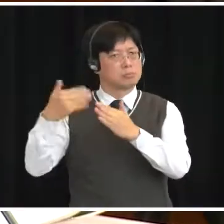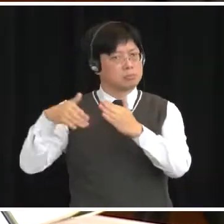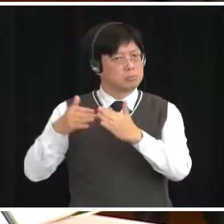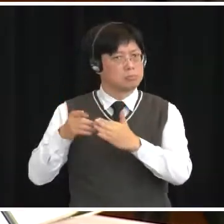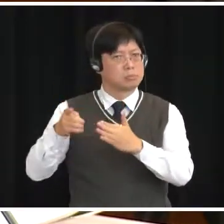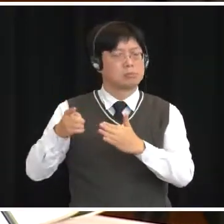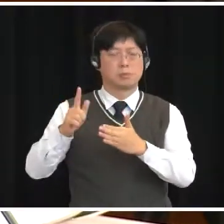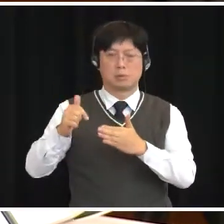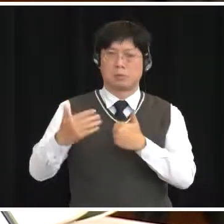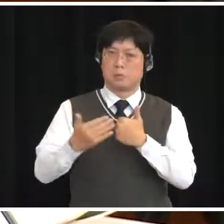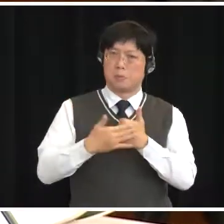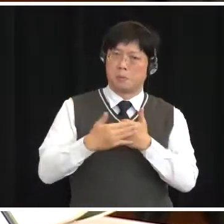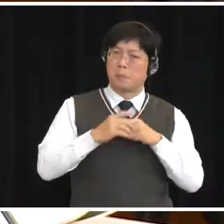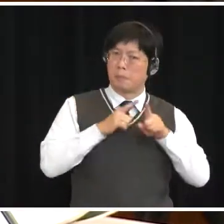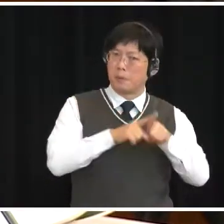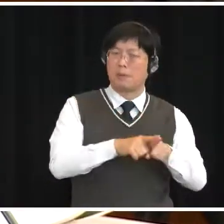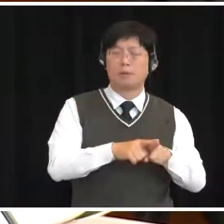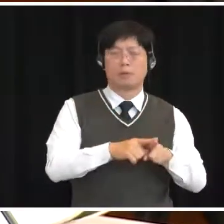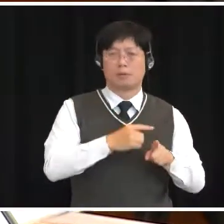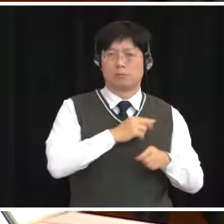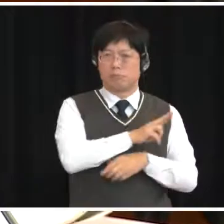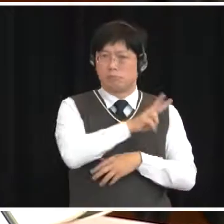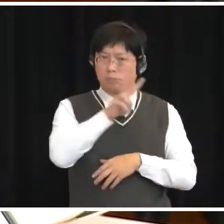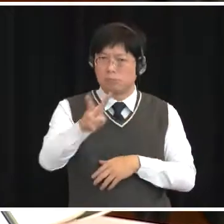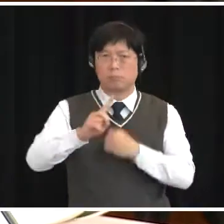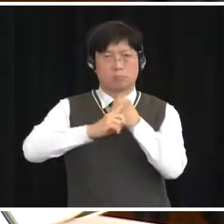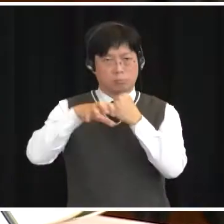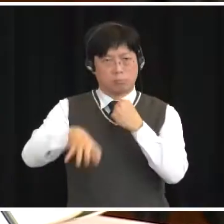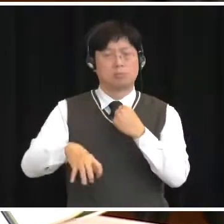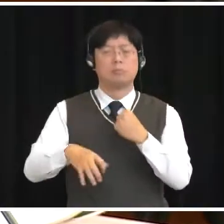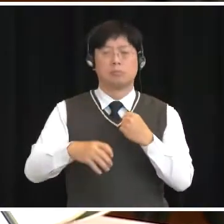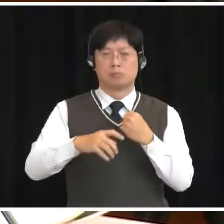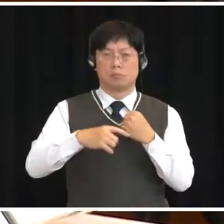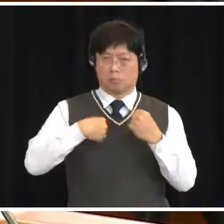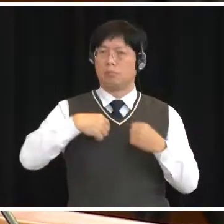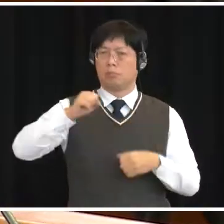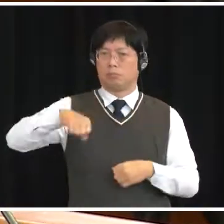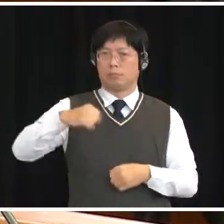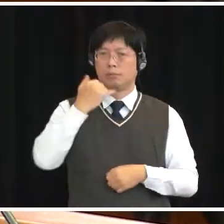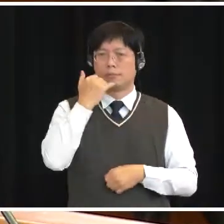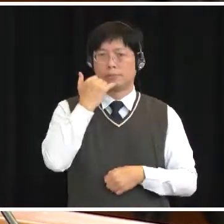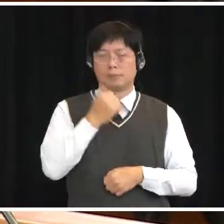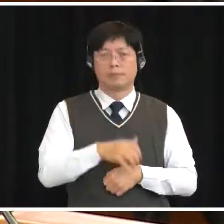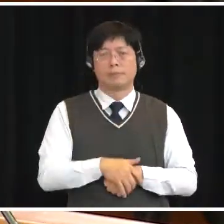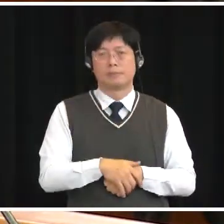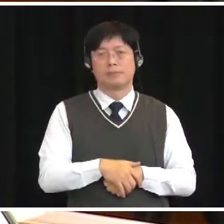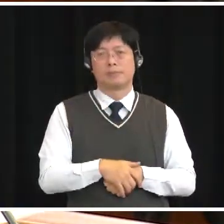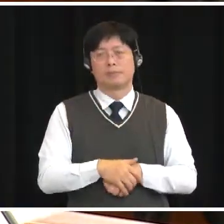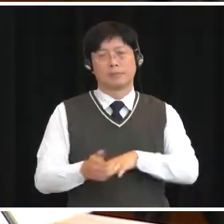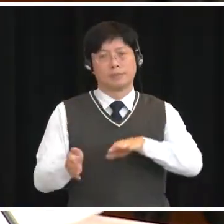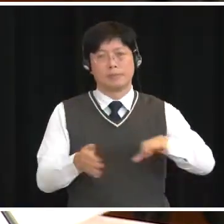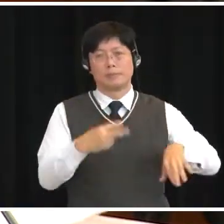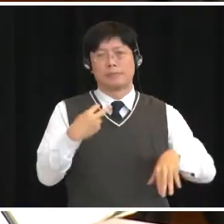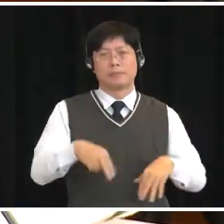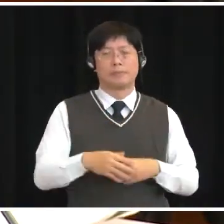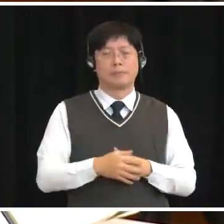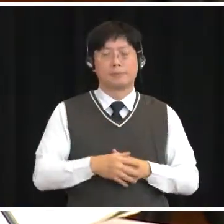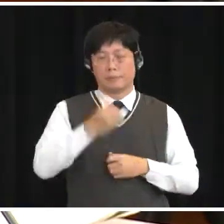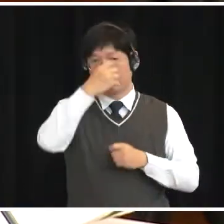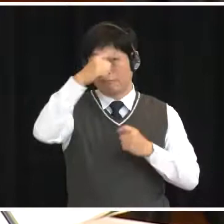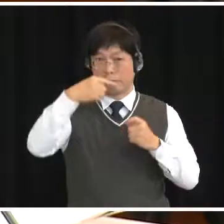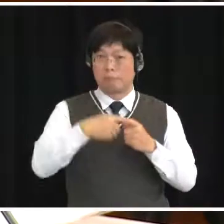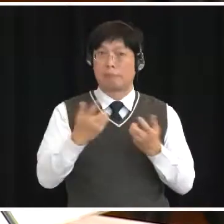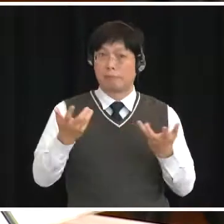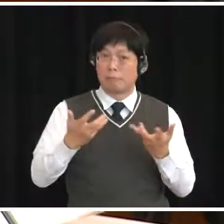if children and youth think it's necessary for the teachers to accompany them, then teachers are allowed